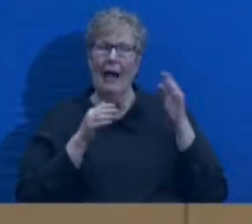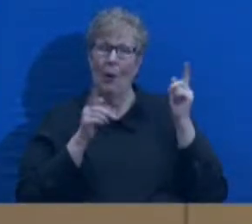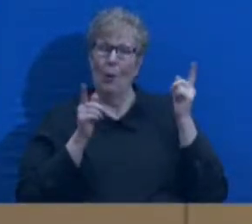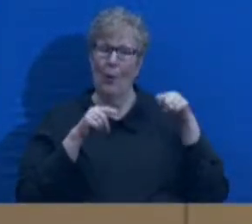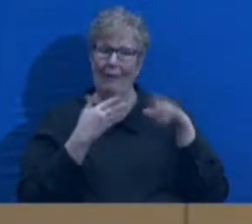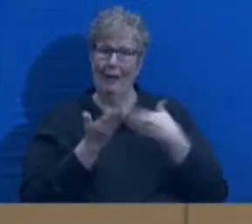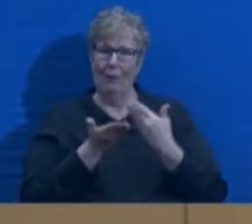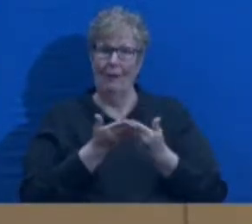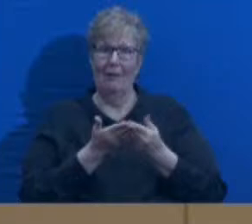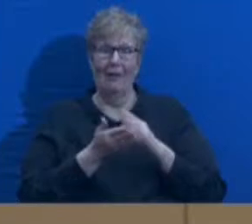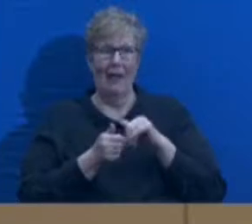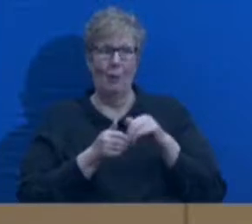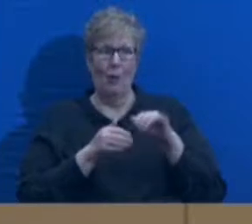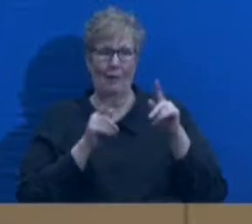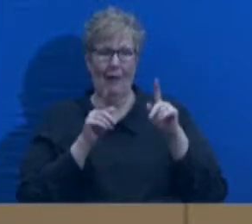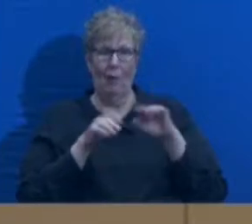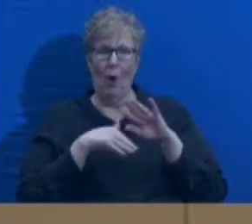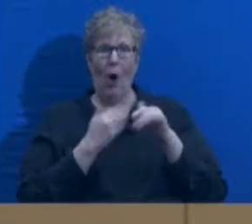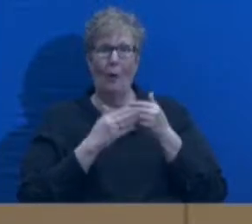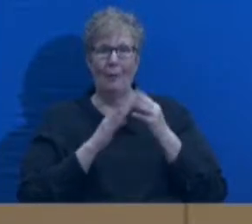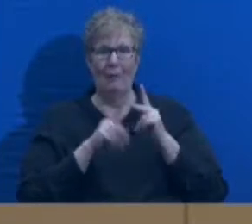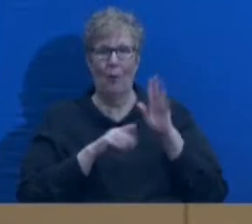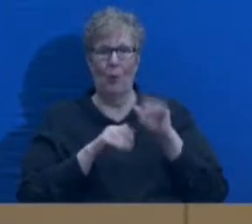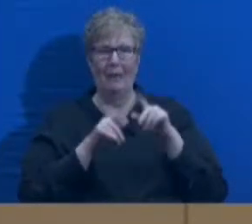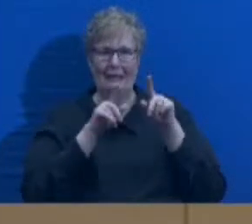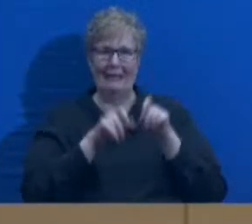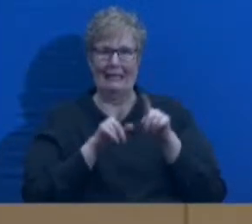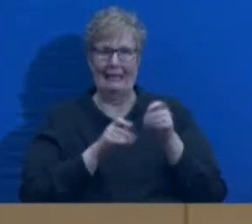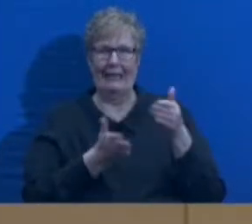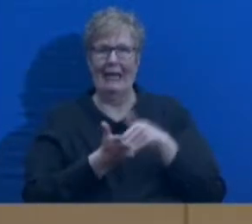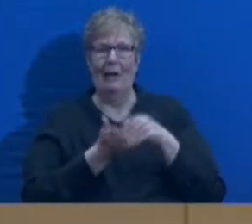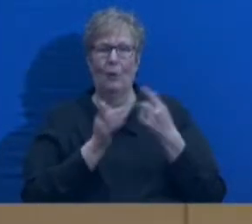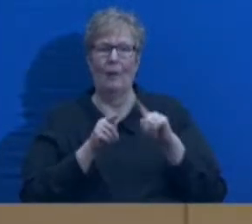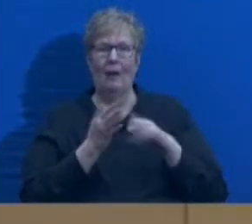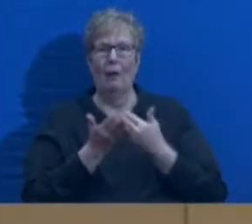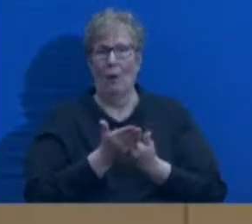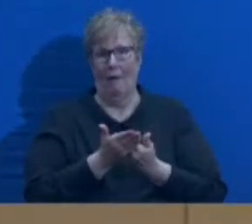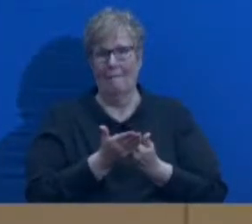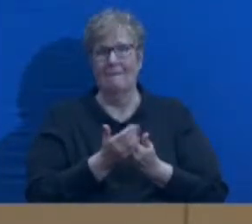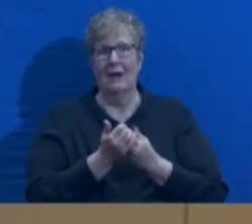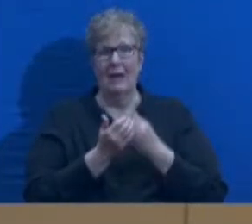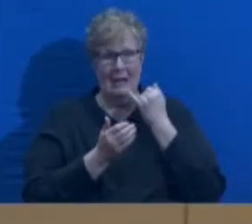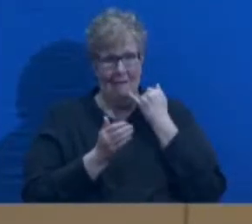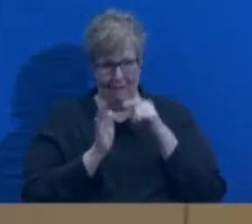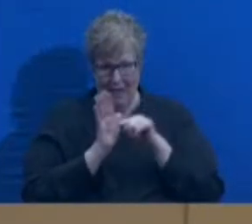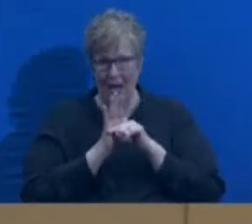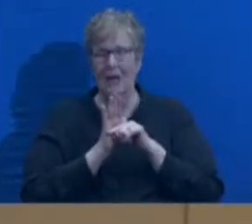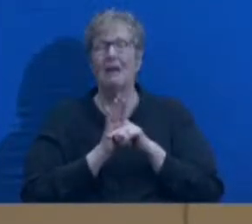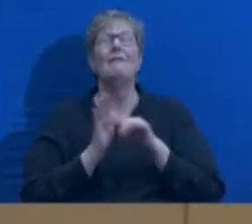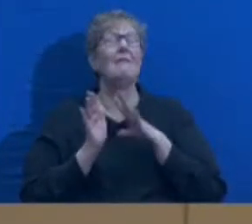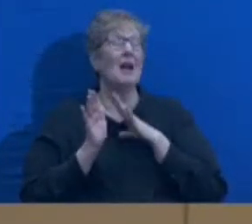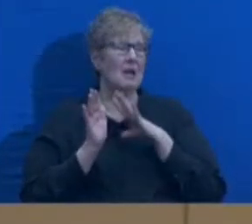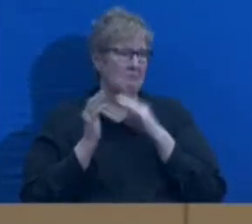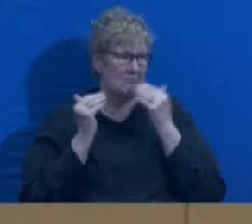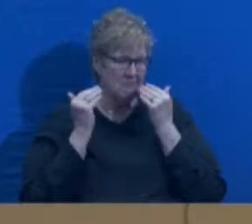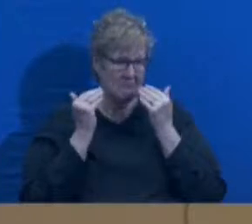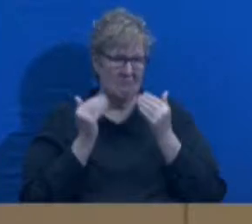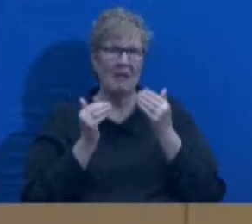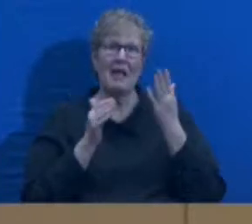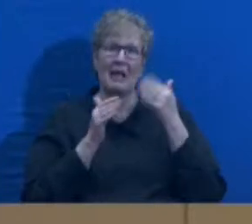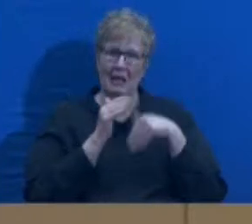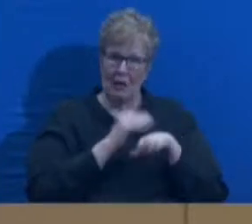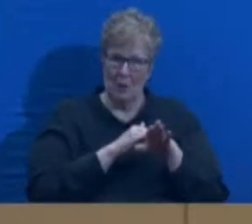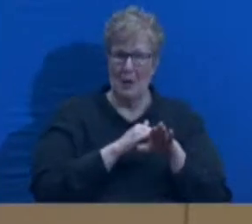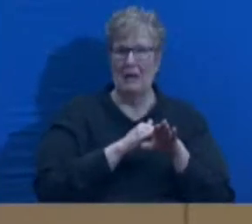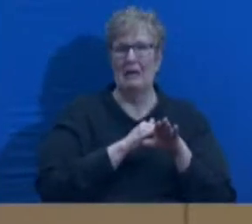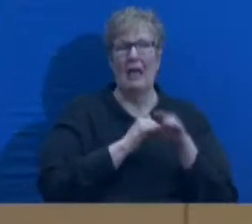attendees will be retested as soon as they arrive. If they are negative, then they will be allowed in